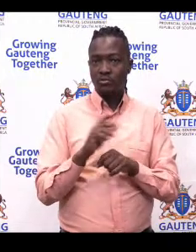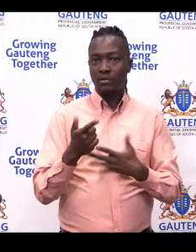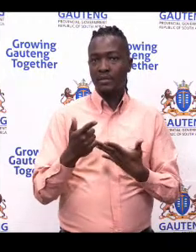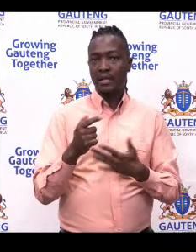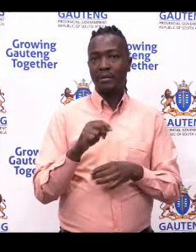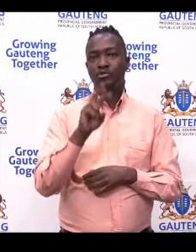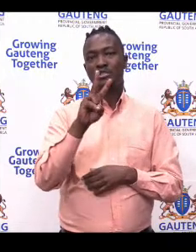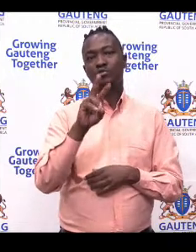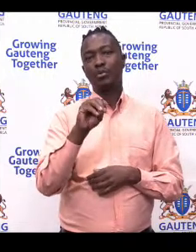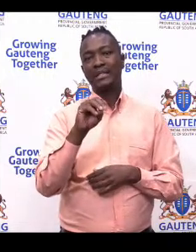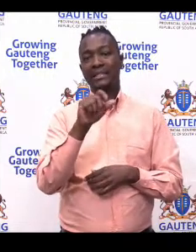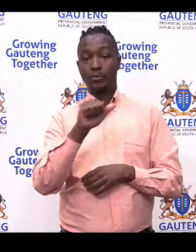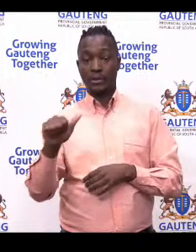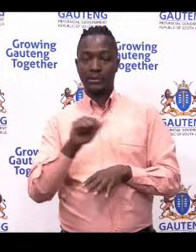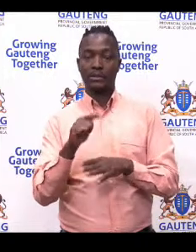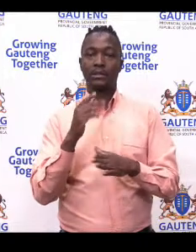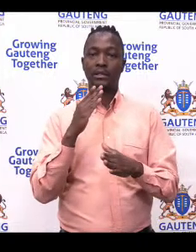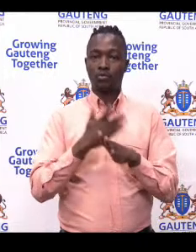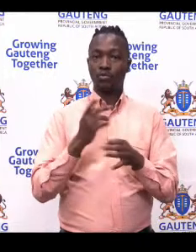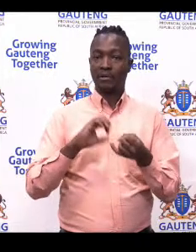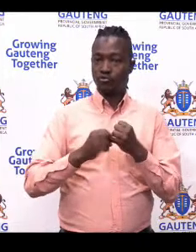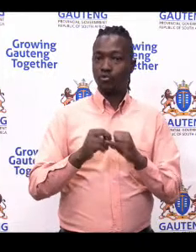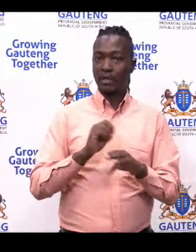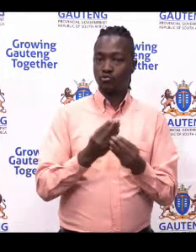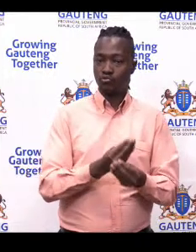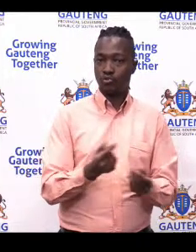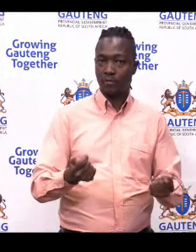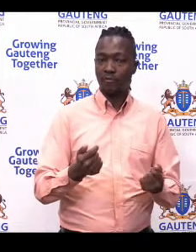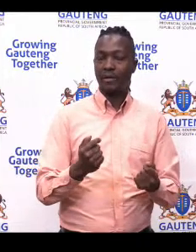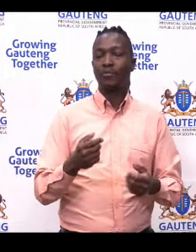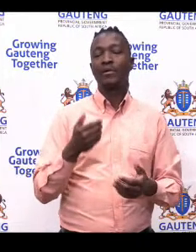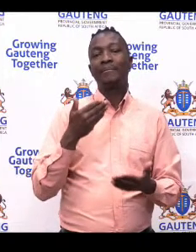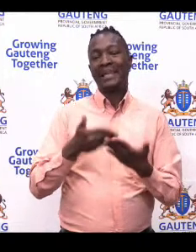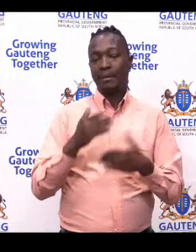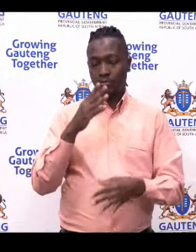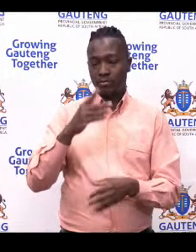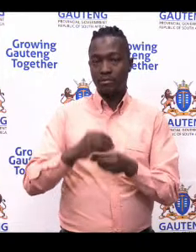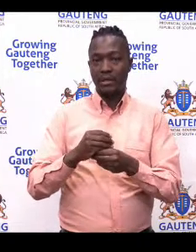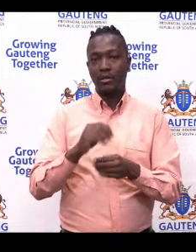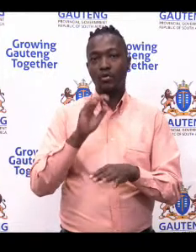20 weeks, to be able to deal with it. We have been able to add over